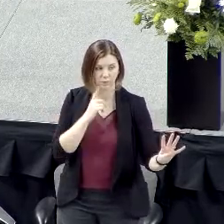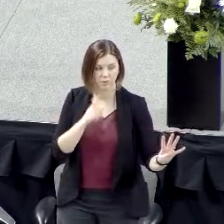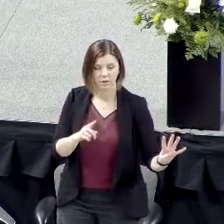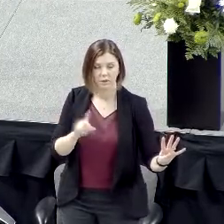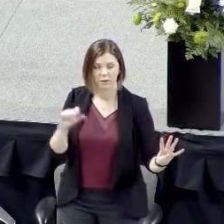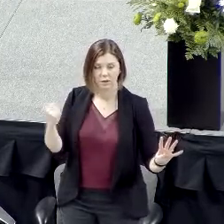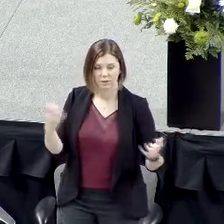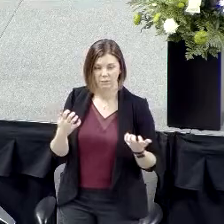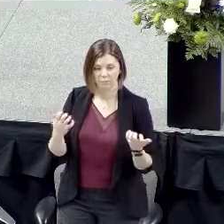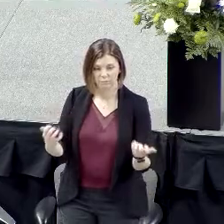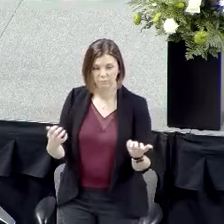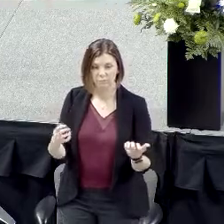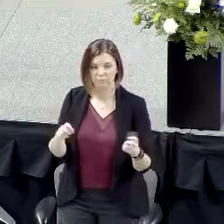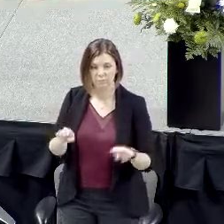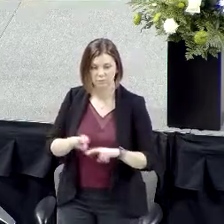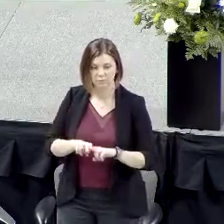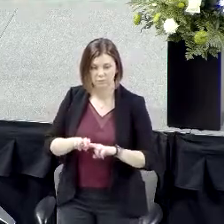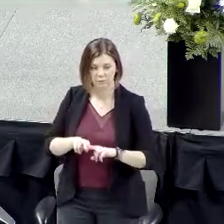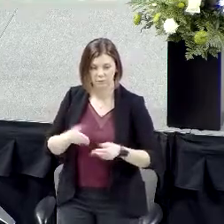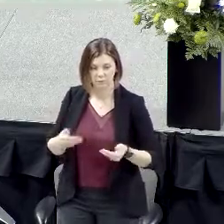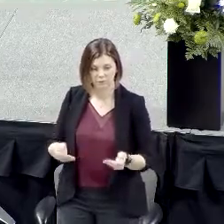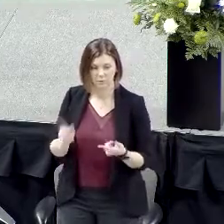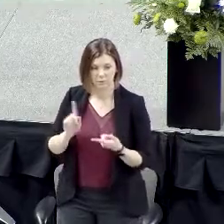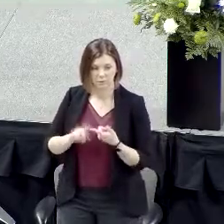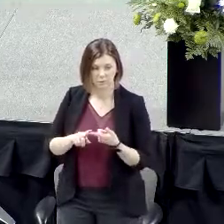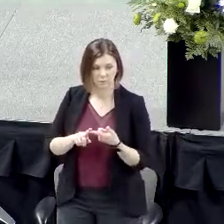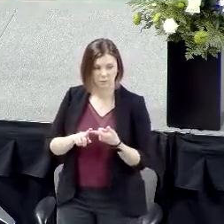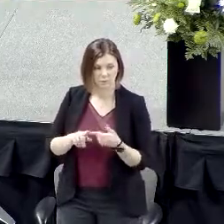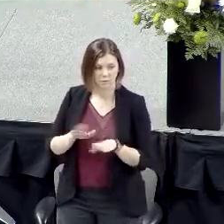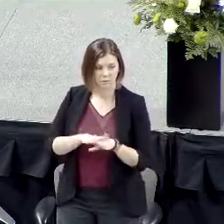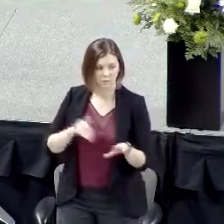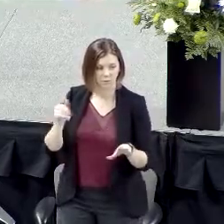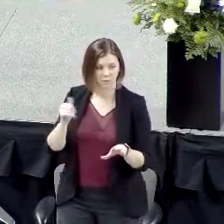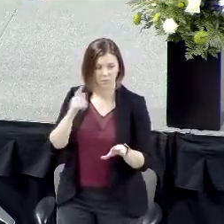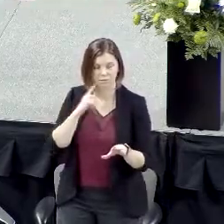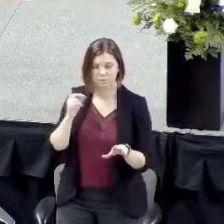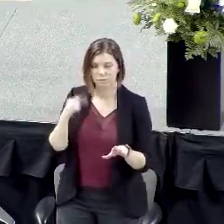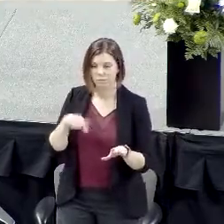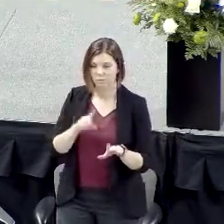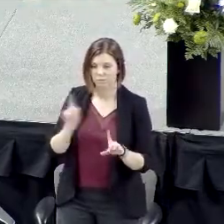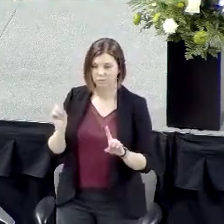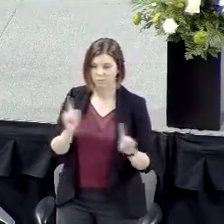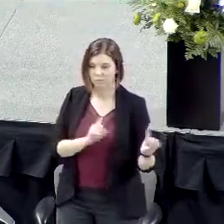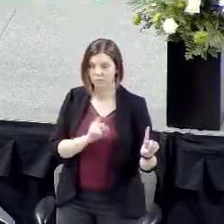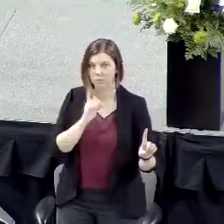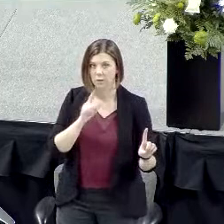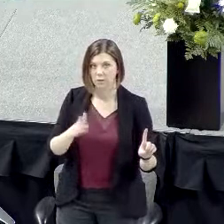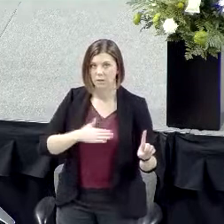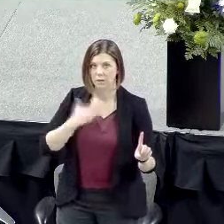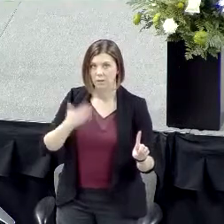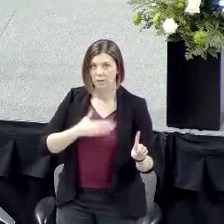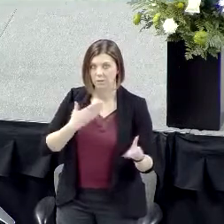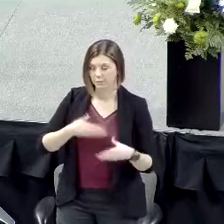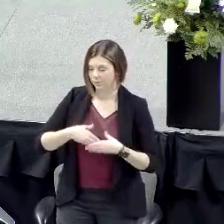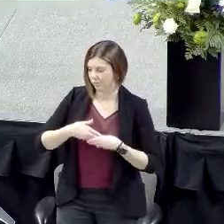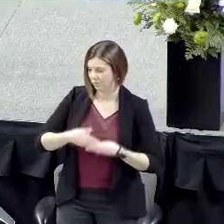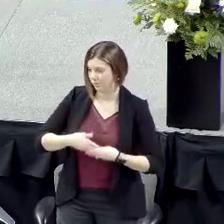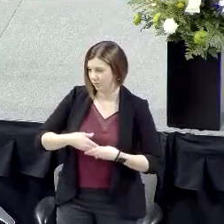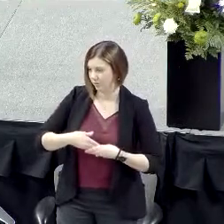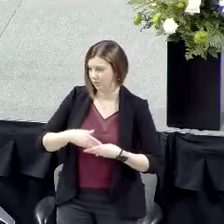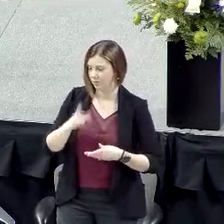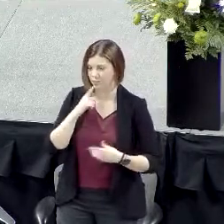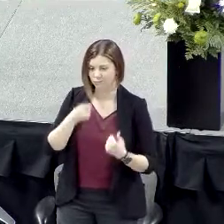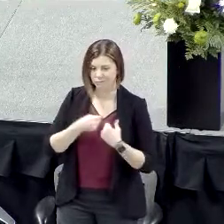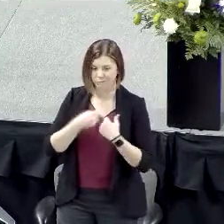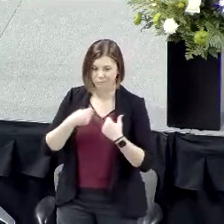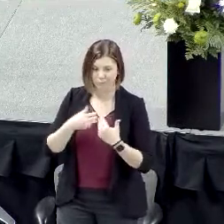Remaining graduates, you may be seated until called. As you come forward, I'd be happy to shake your hand or a fist